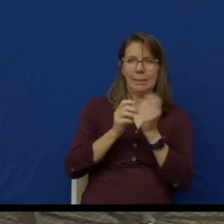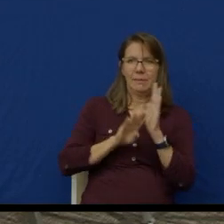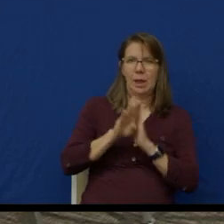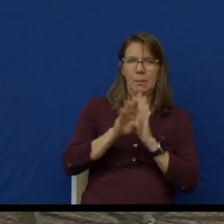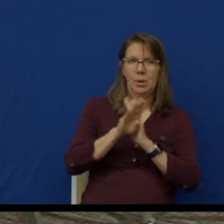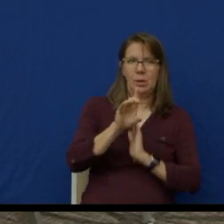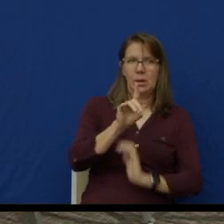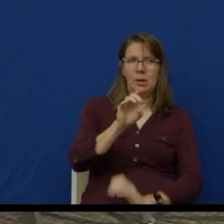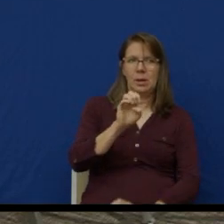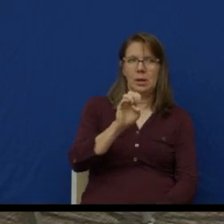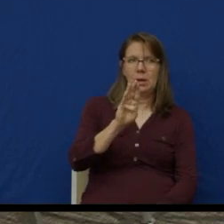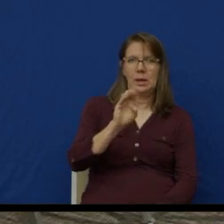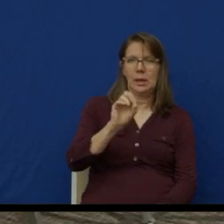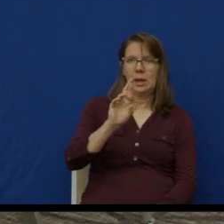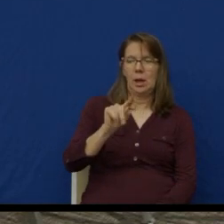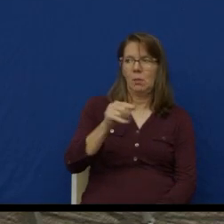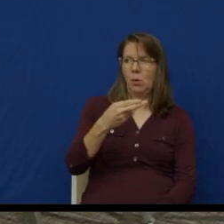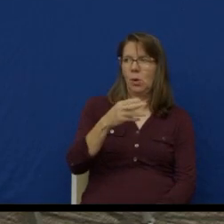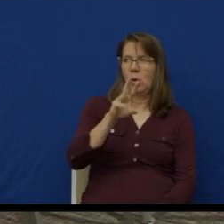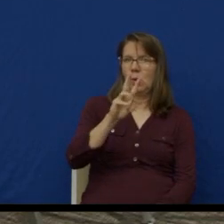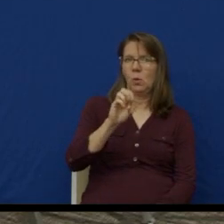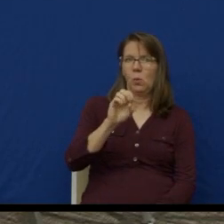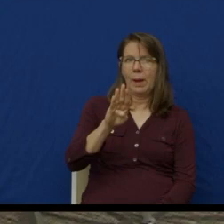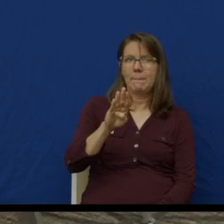provide an overview of the report.